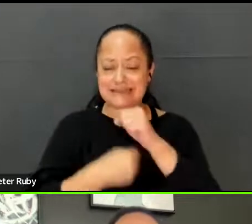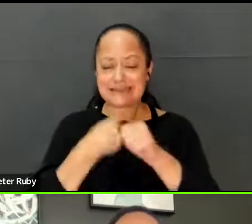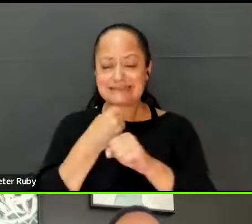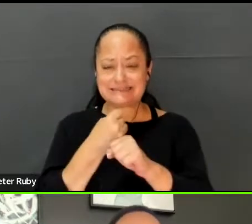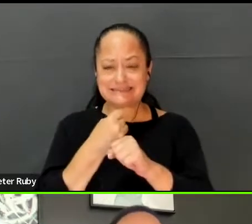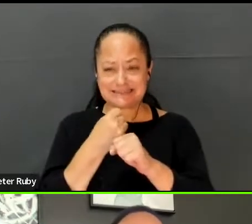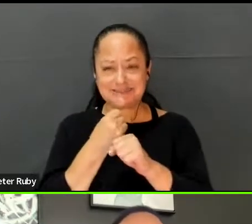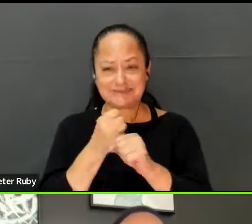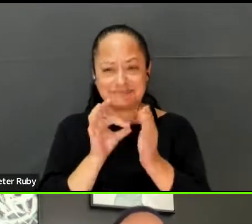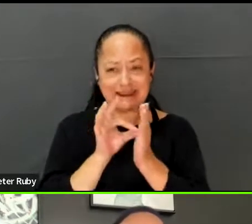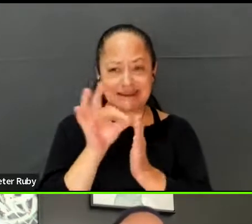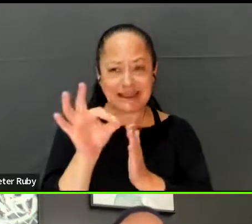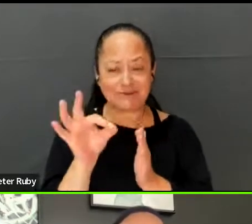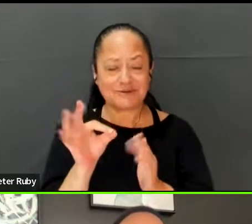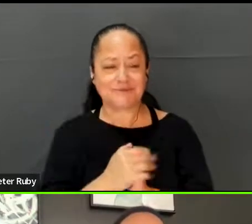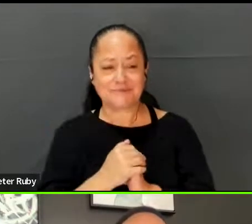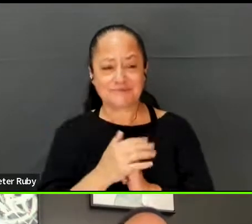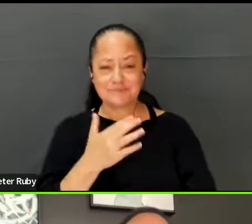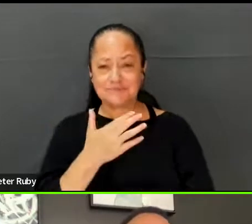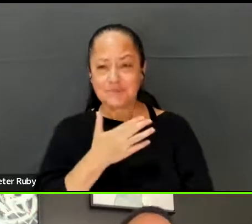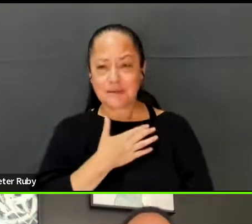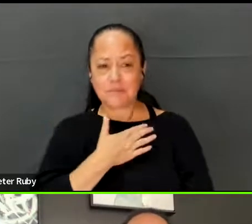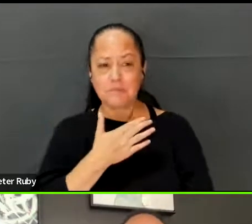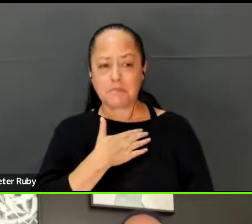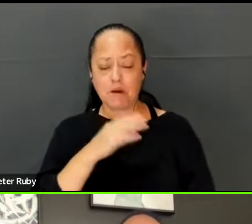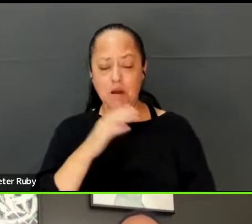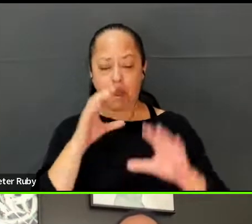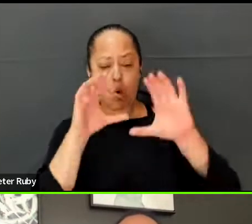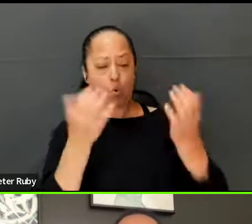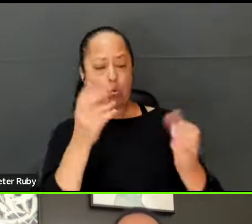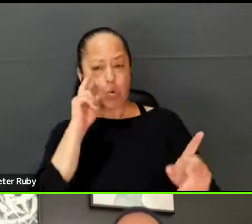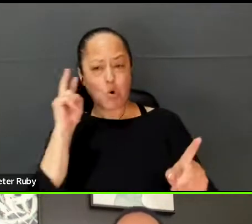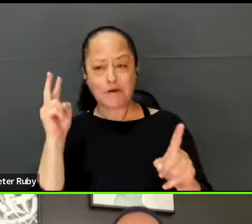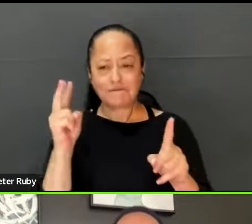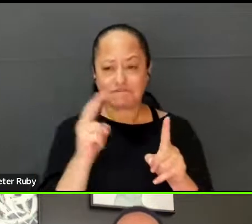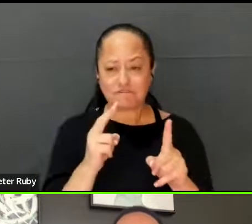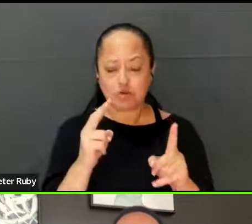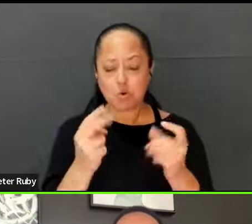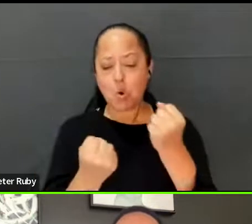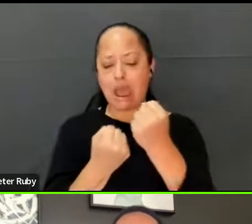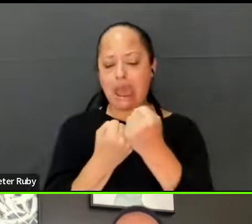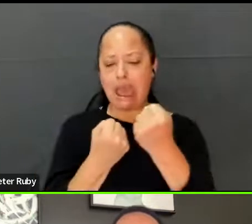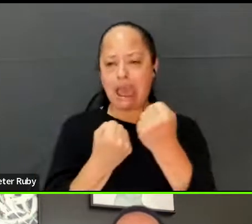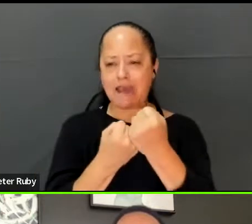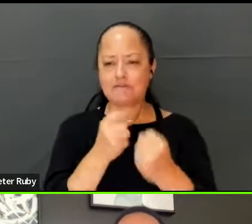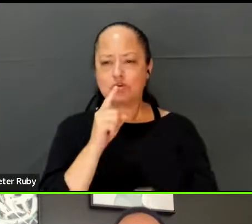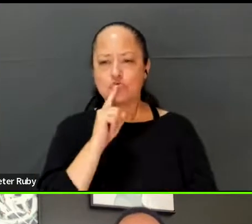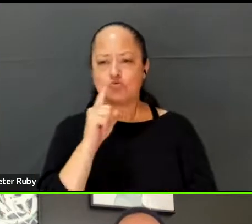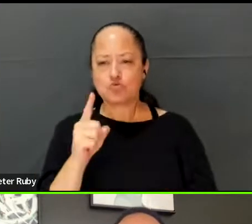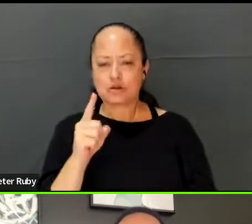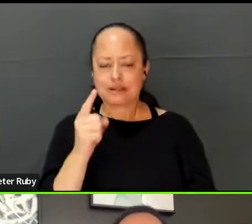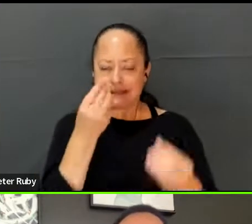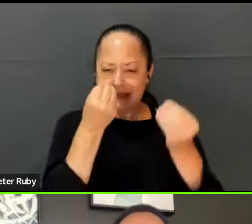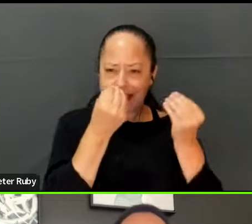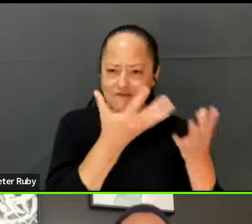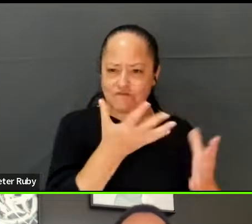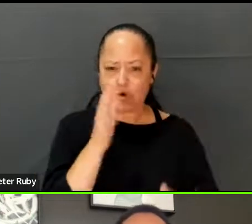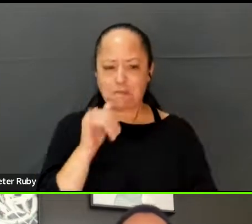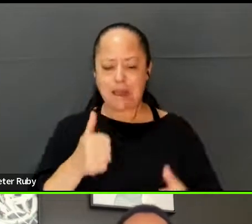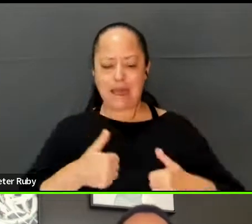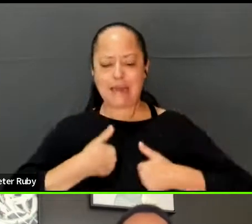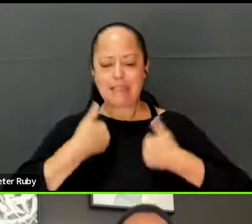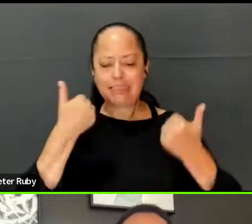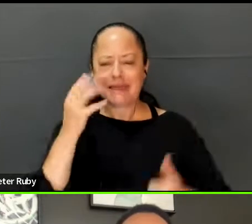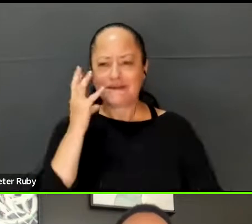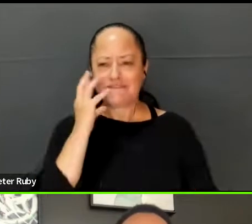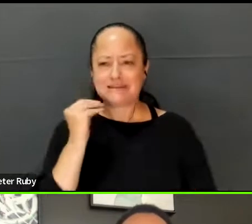And really my worldview and my advocacy is really informed by my lived